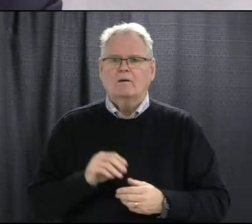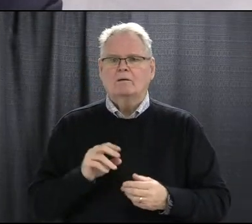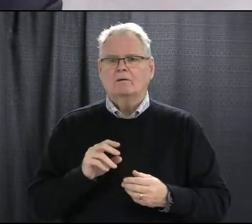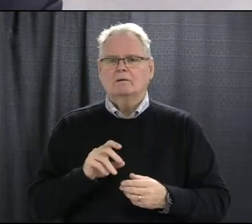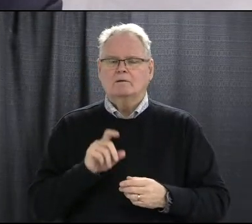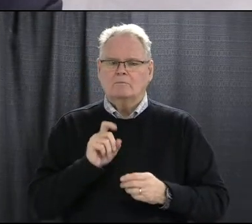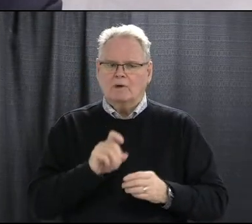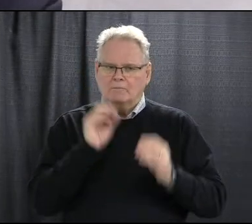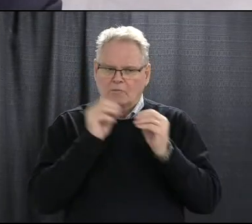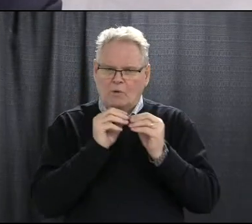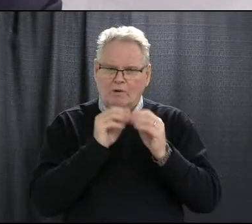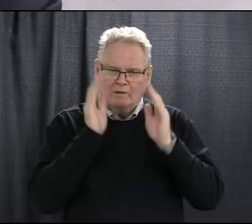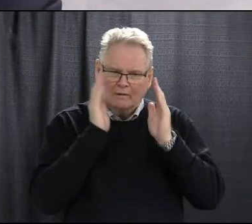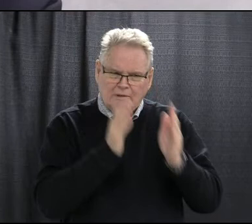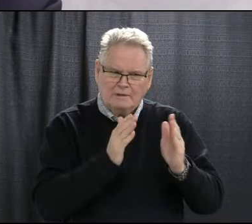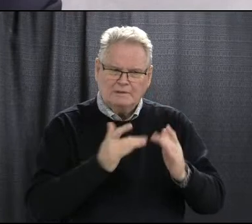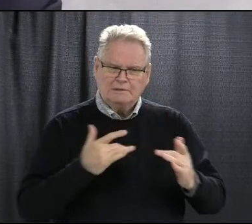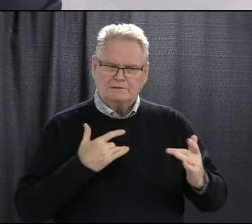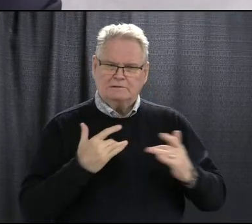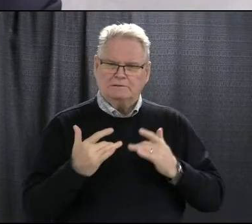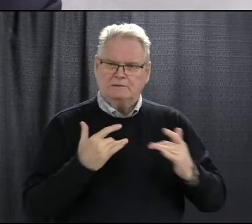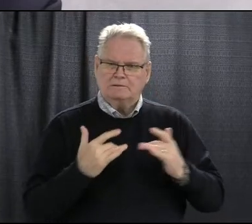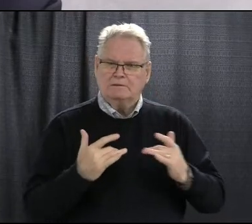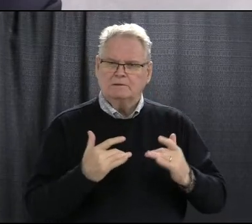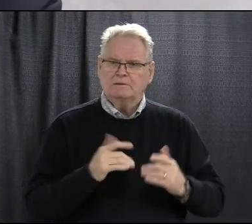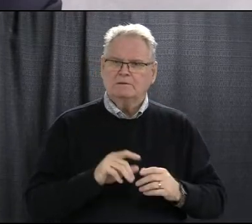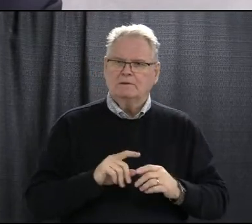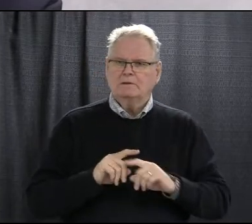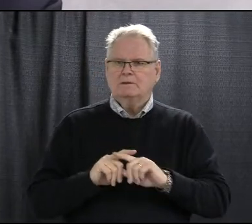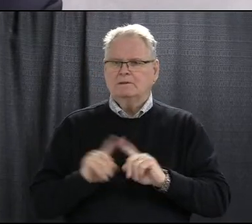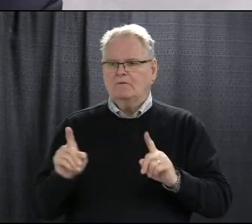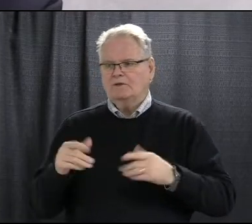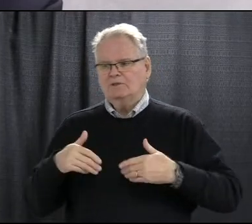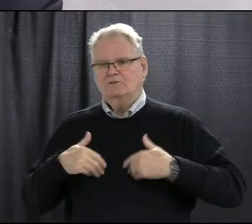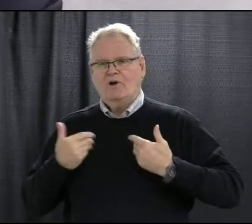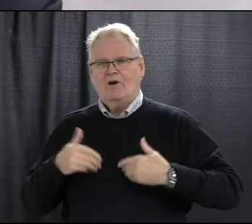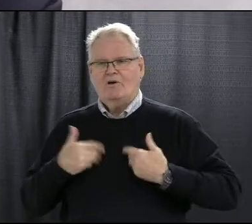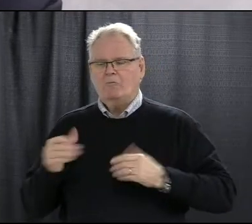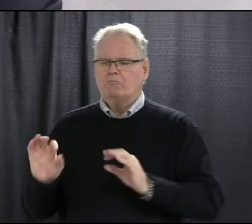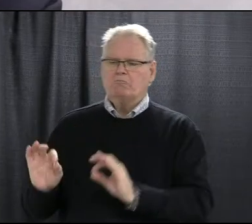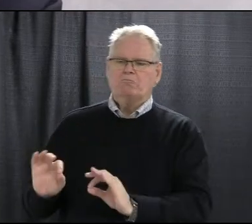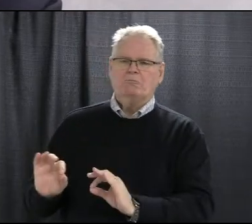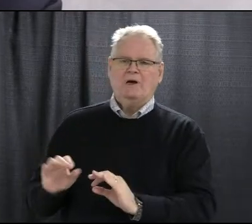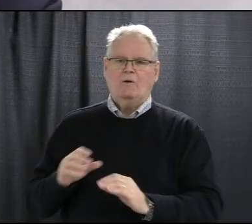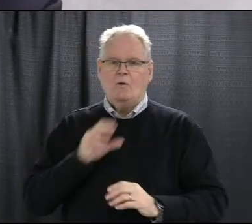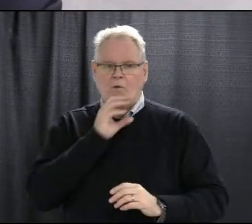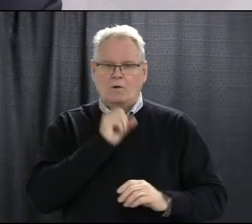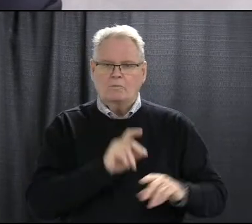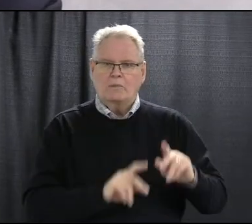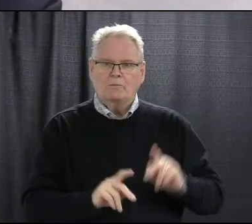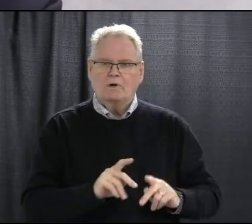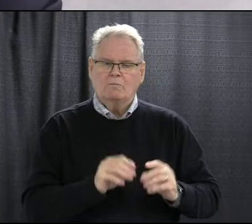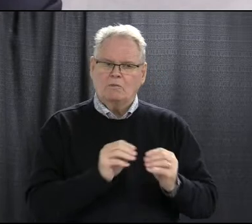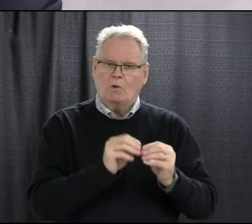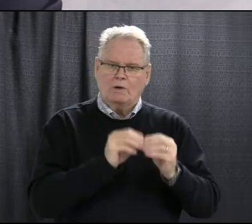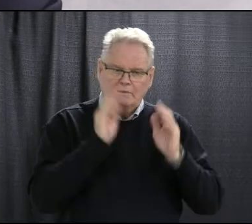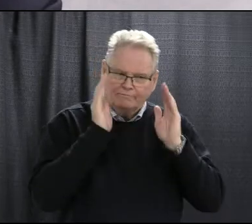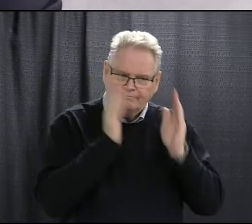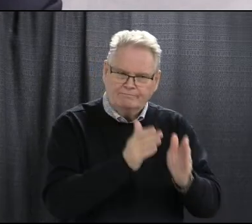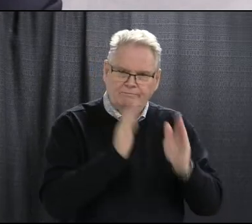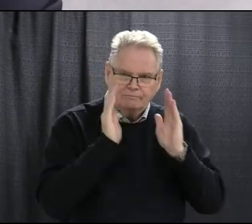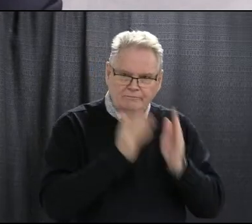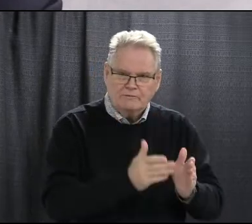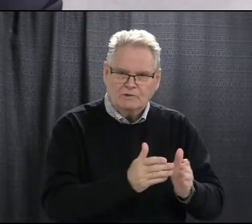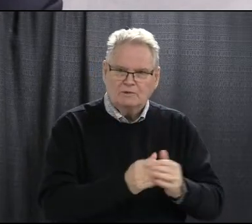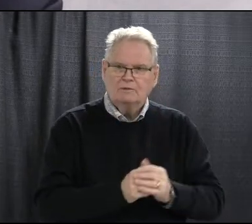people that are quite different from the general population, hence the specialty geriatrics. And the thought process here